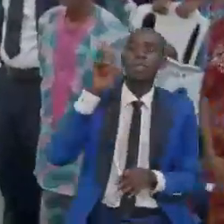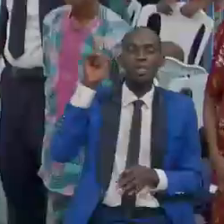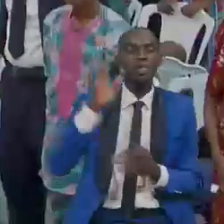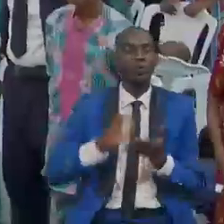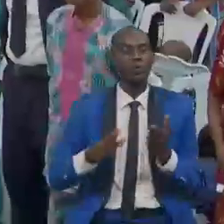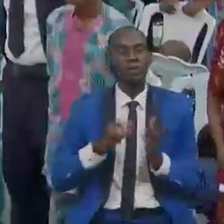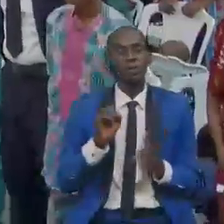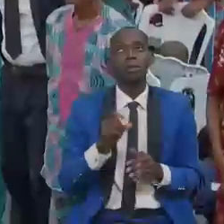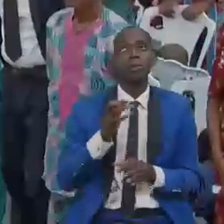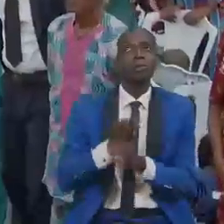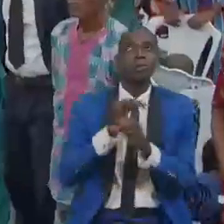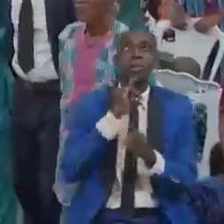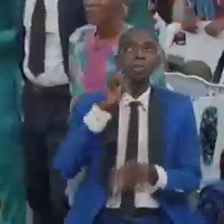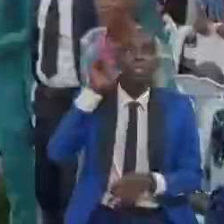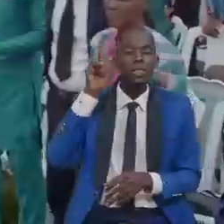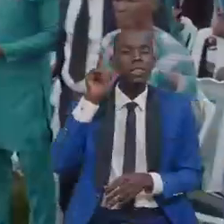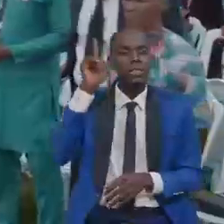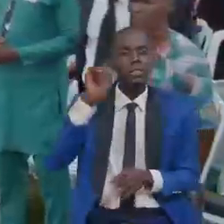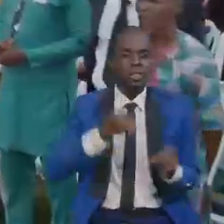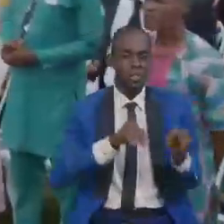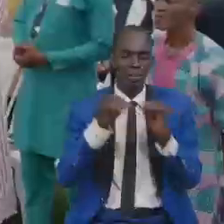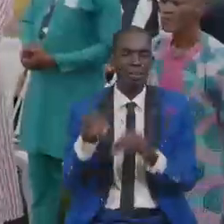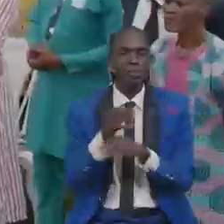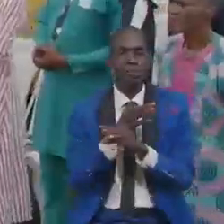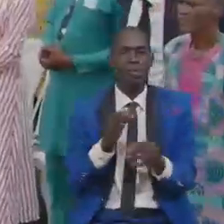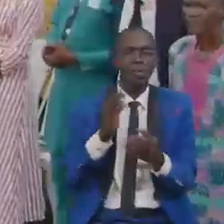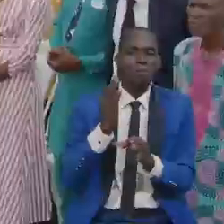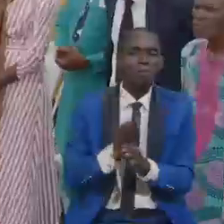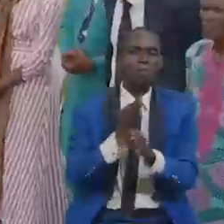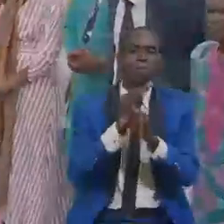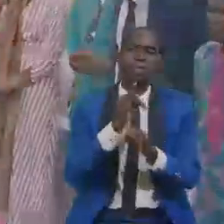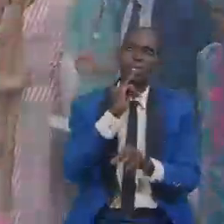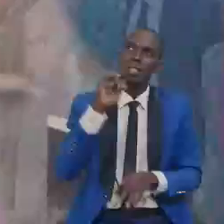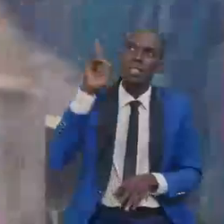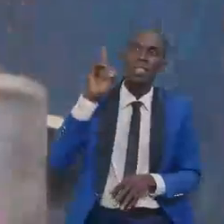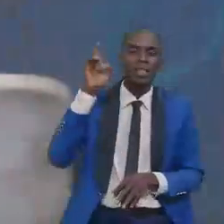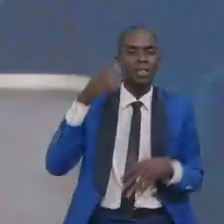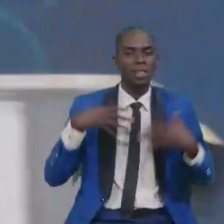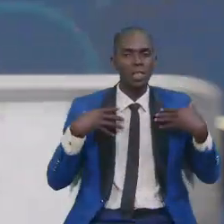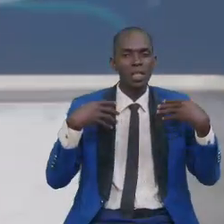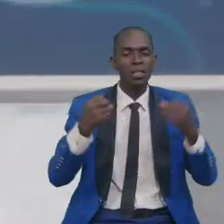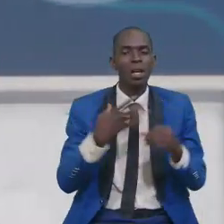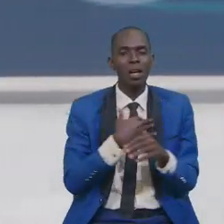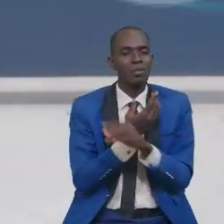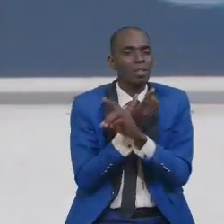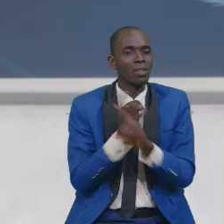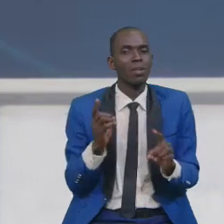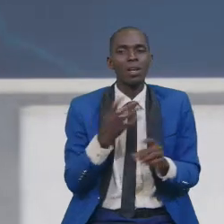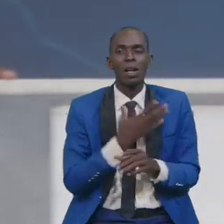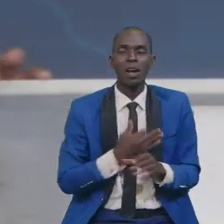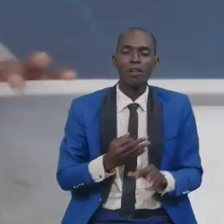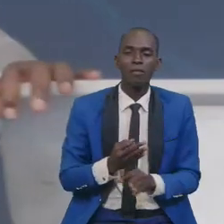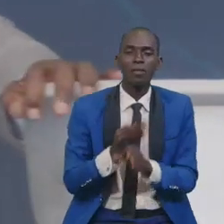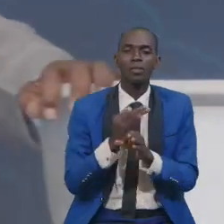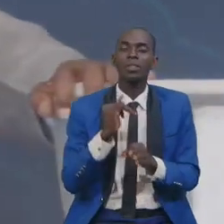Faithfully see he's sets free Faithfully see he heals and delivers and Faithfully see